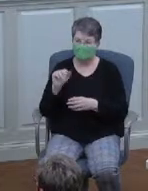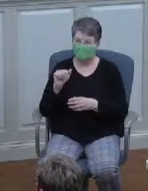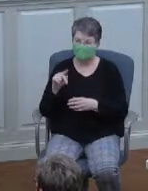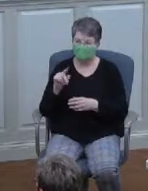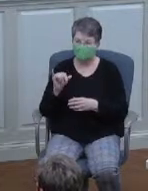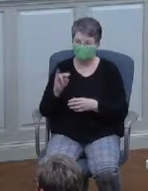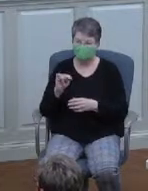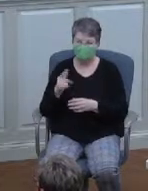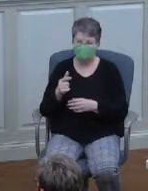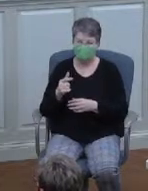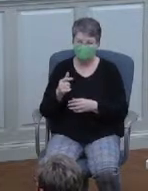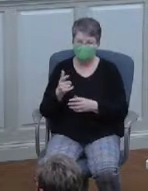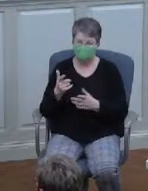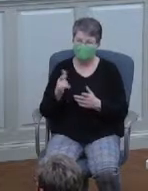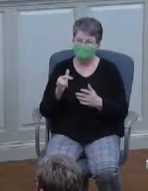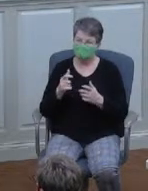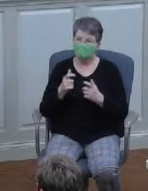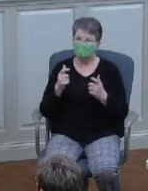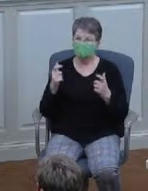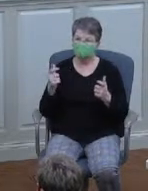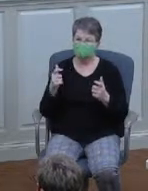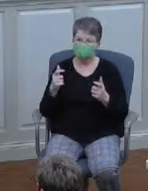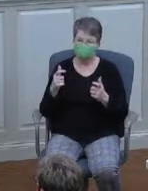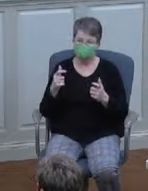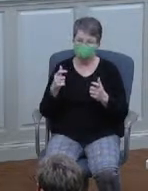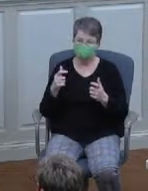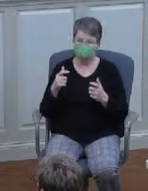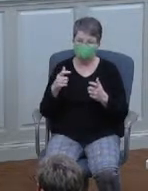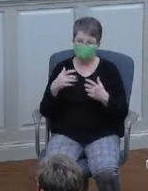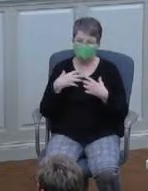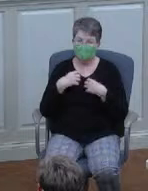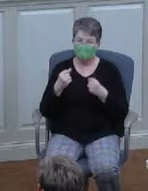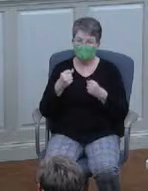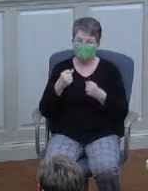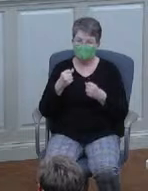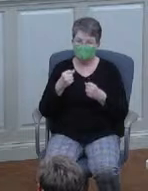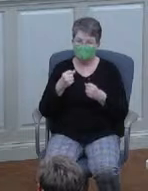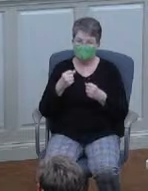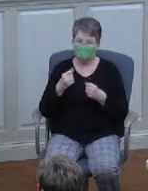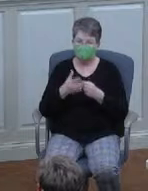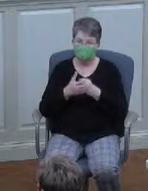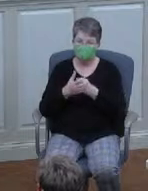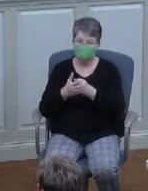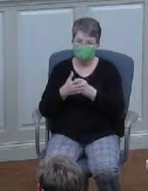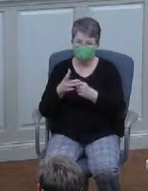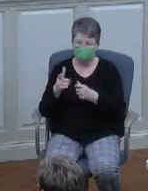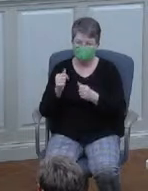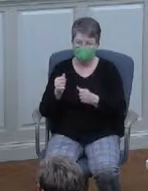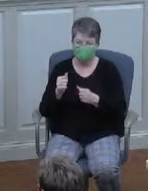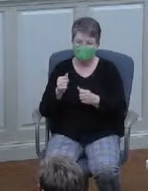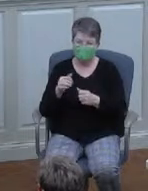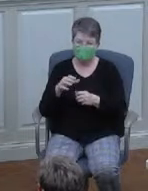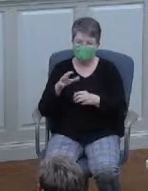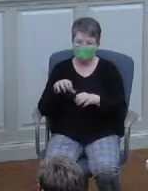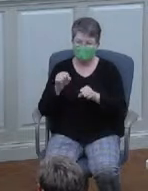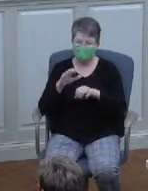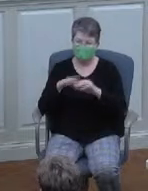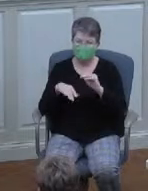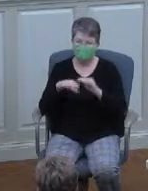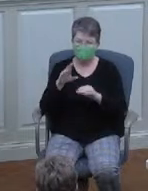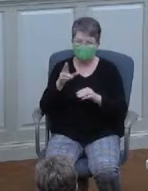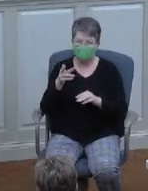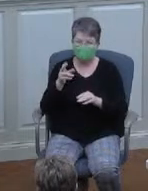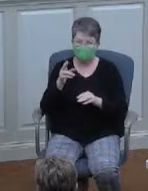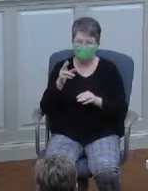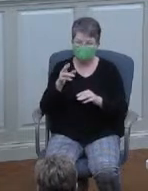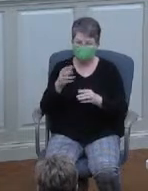when you think about it, is a tremendous help for the employees around the city because they can take, handheld devices or digital